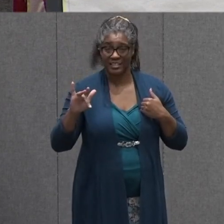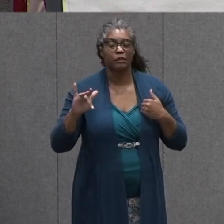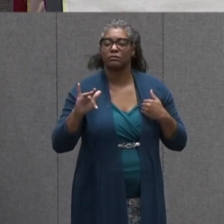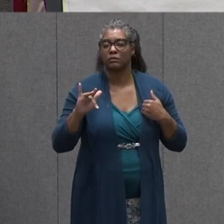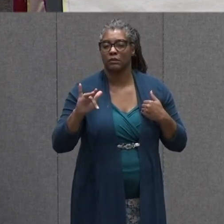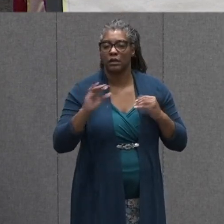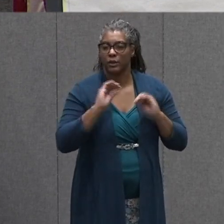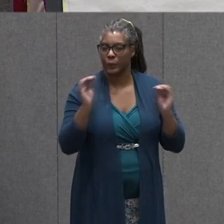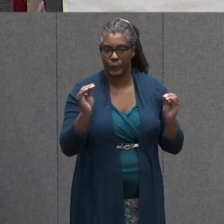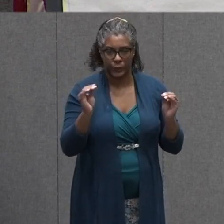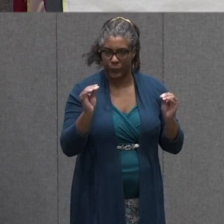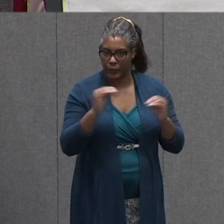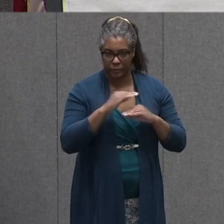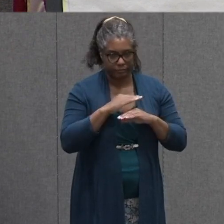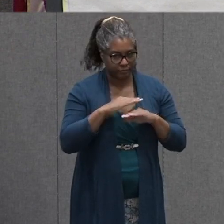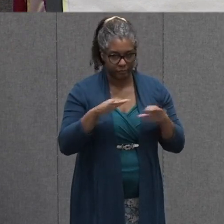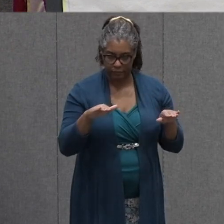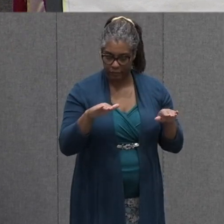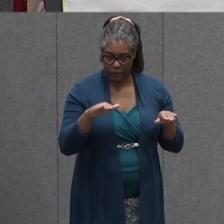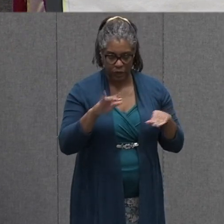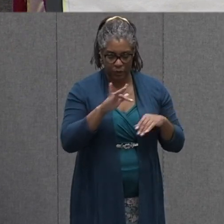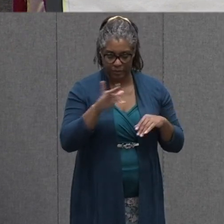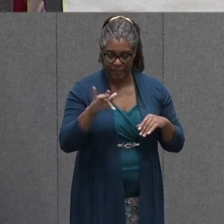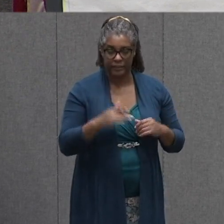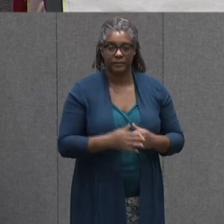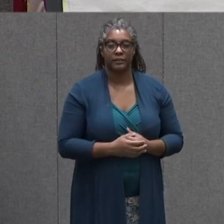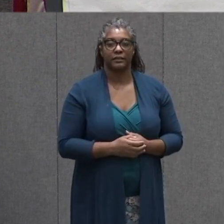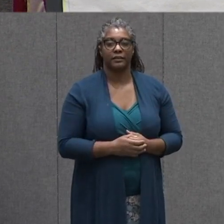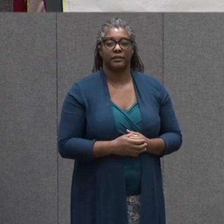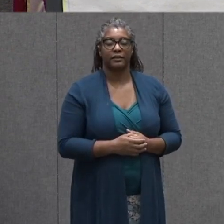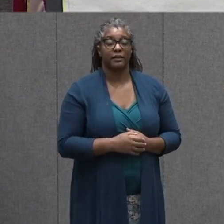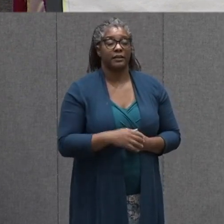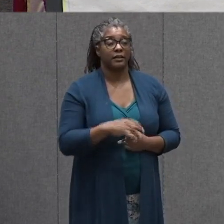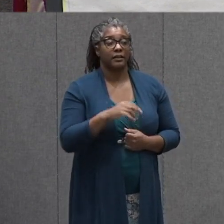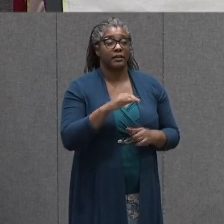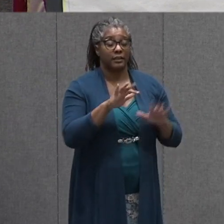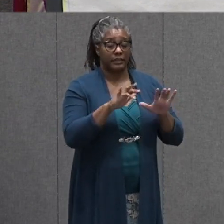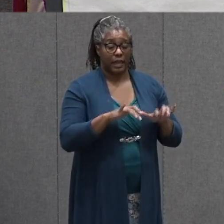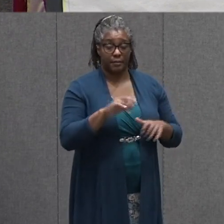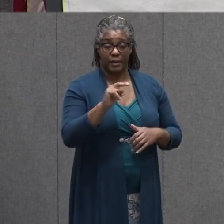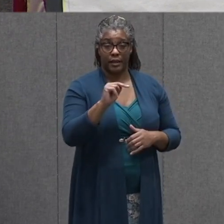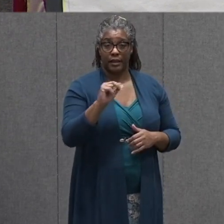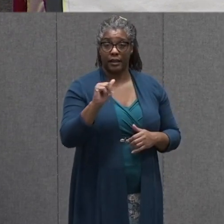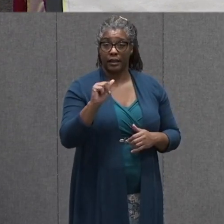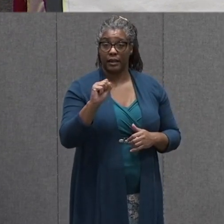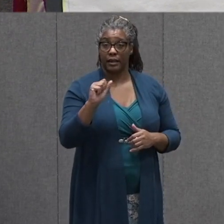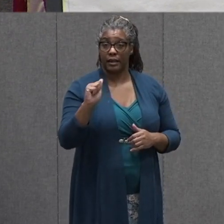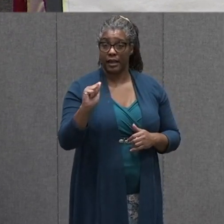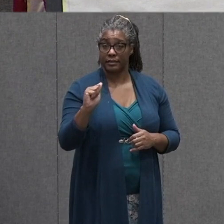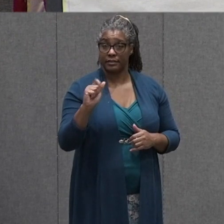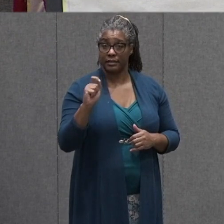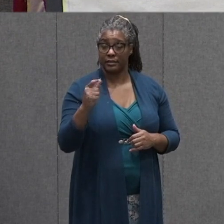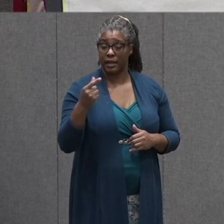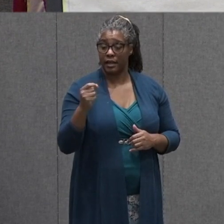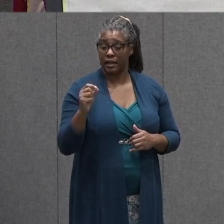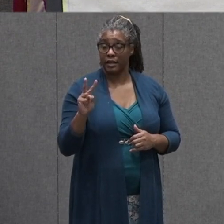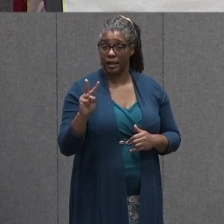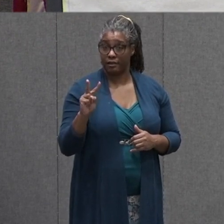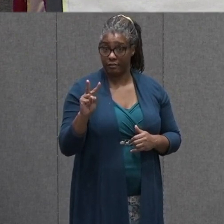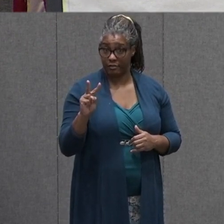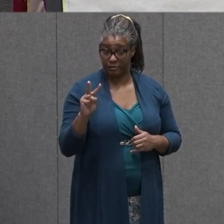cooler, and the wind carries yellow and red leaves past the flower. Some petals drop from the giant